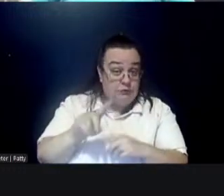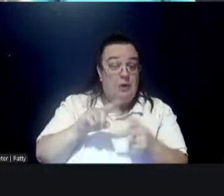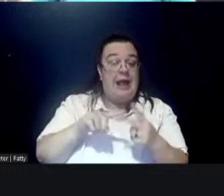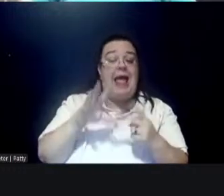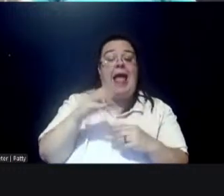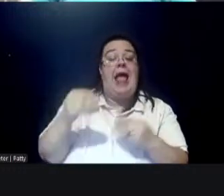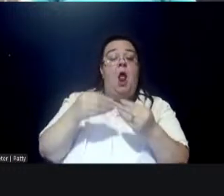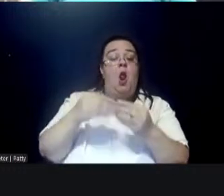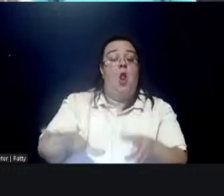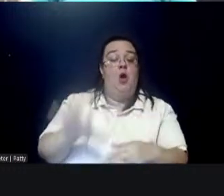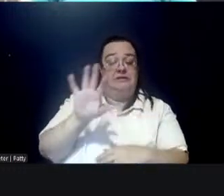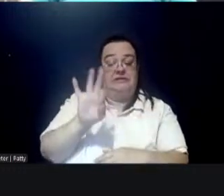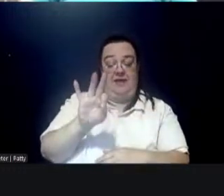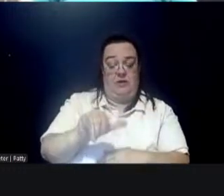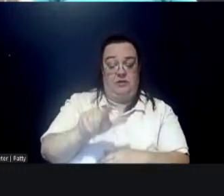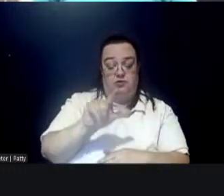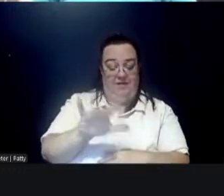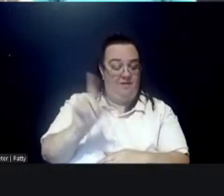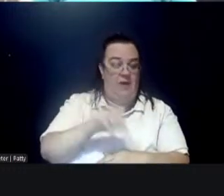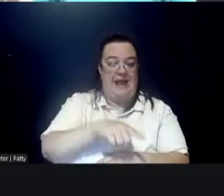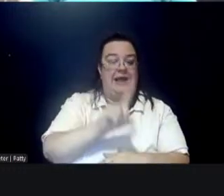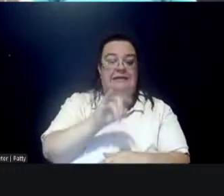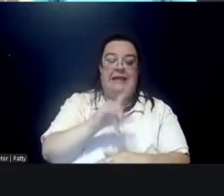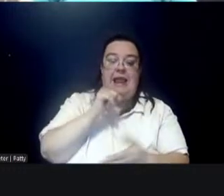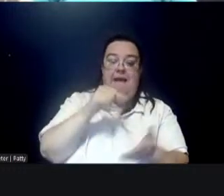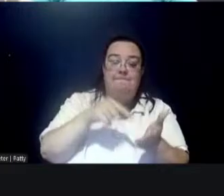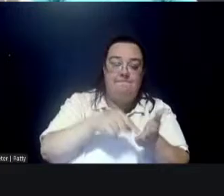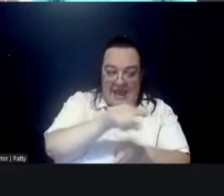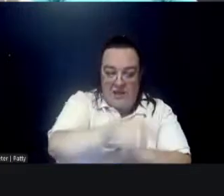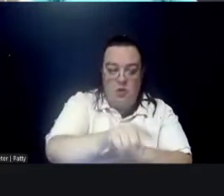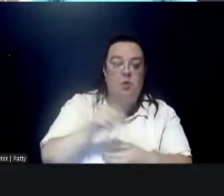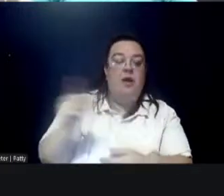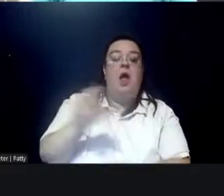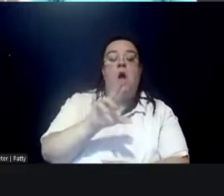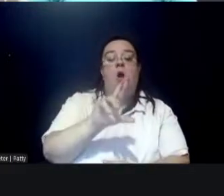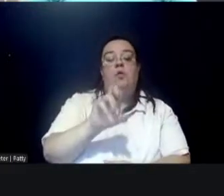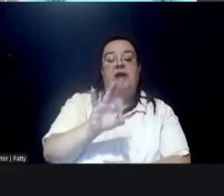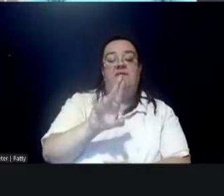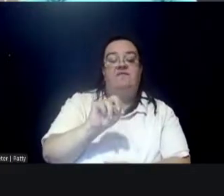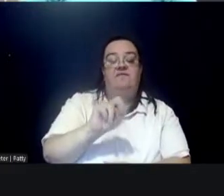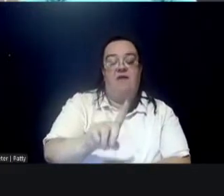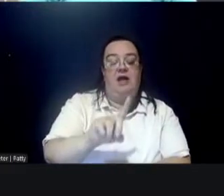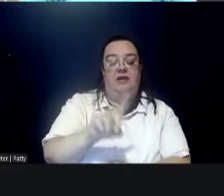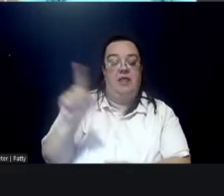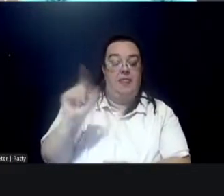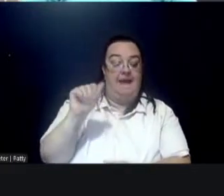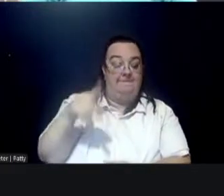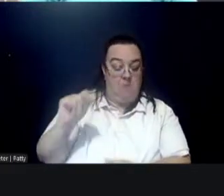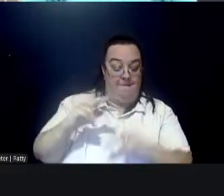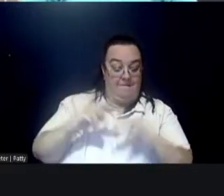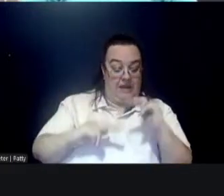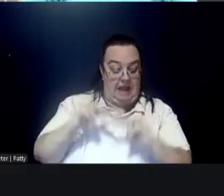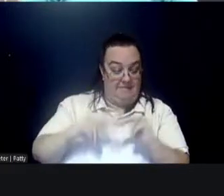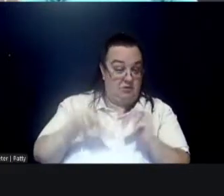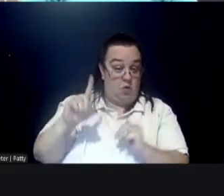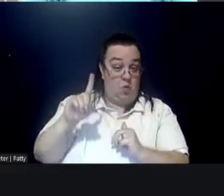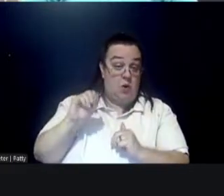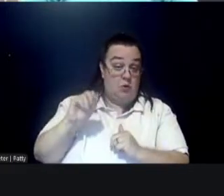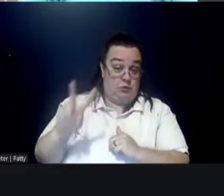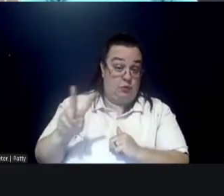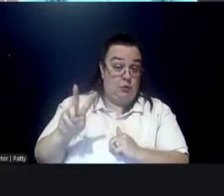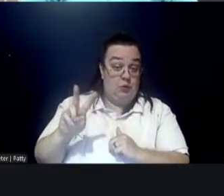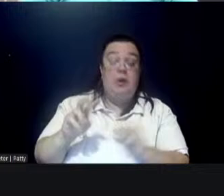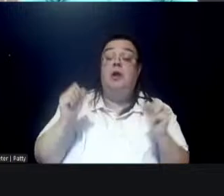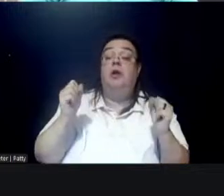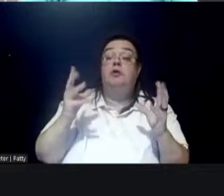FY 25 where they did not pay you. They refunded the apartment complex 102.